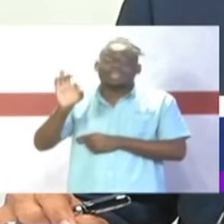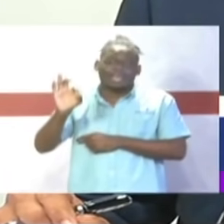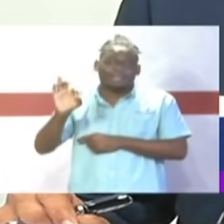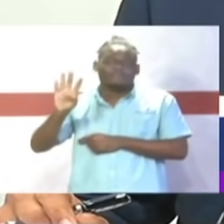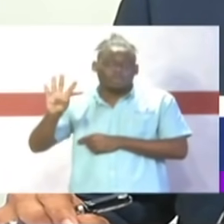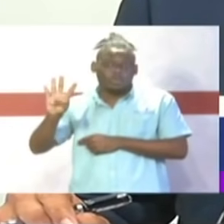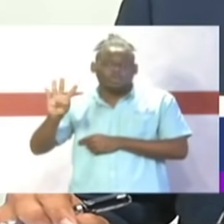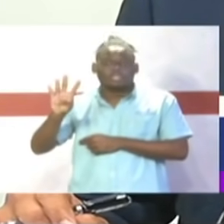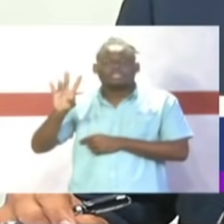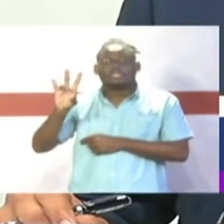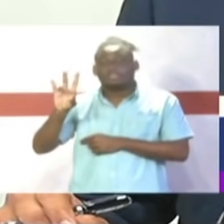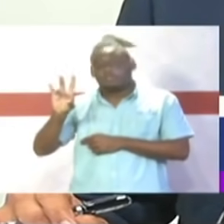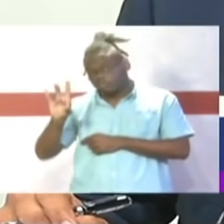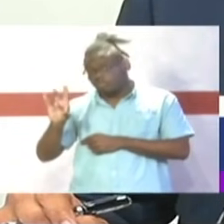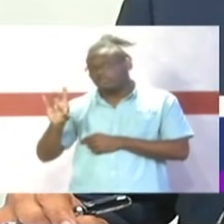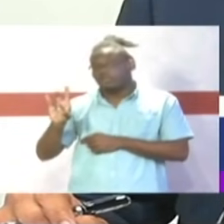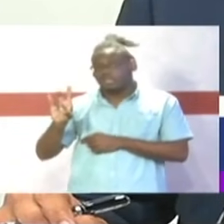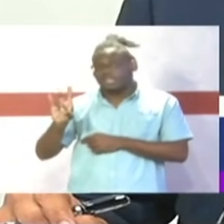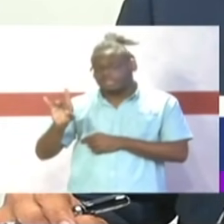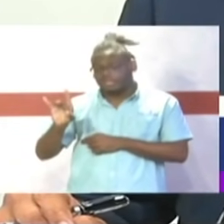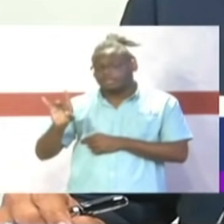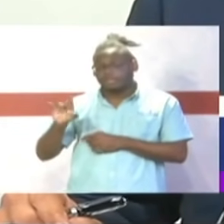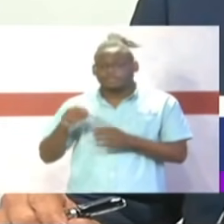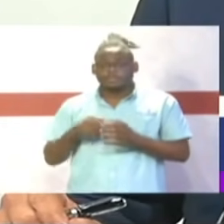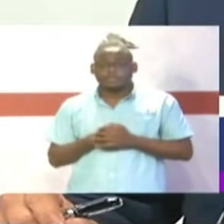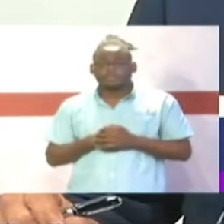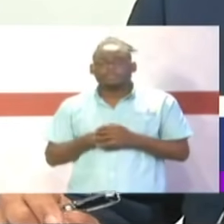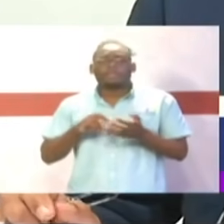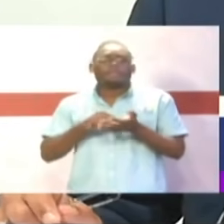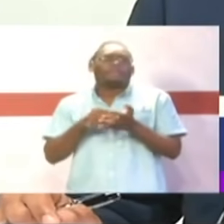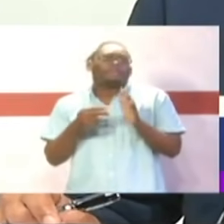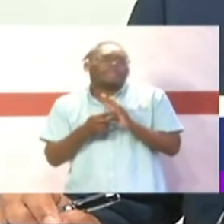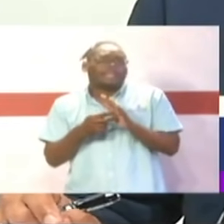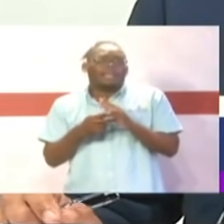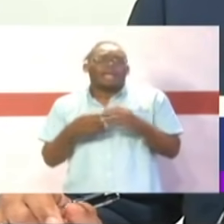1,240,948. So it means we have a balance of